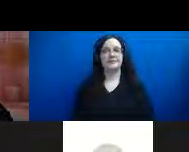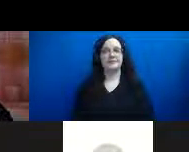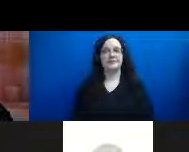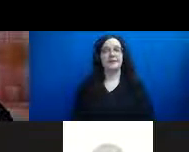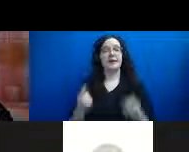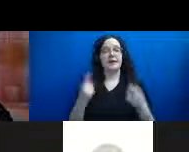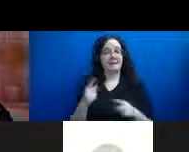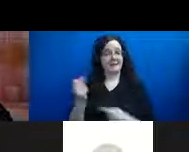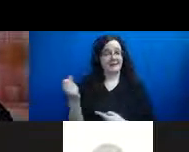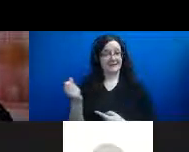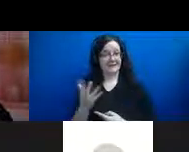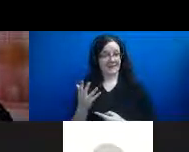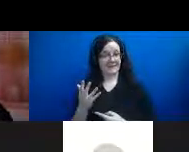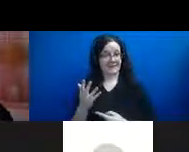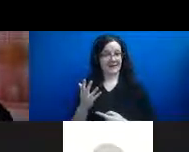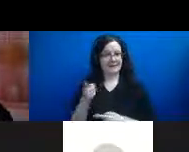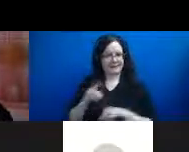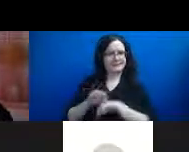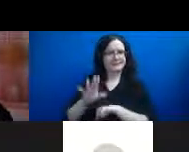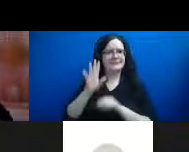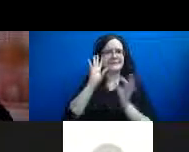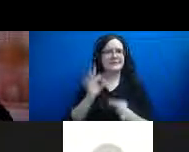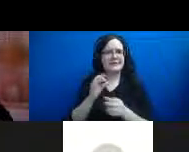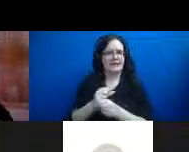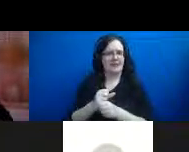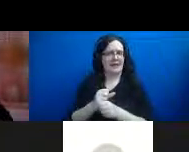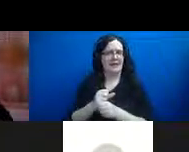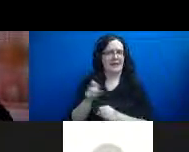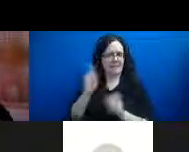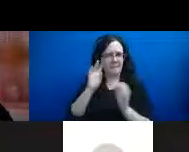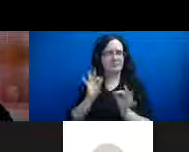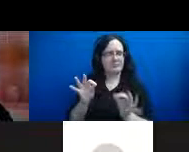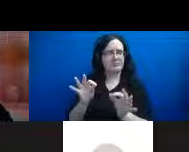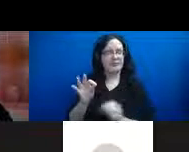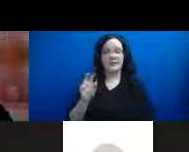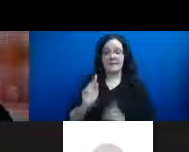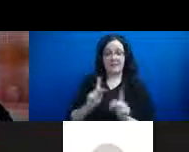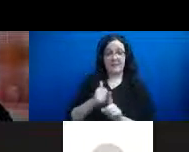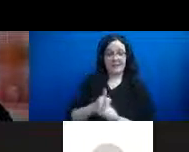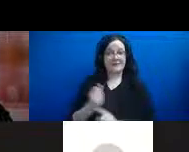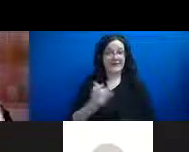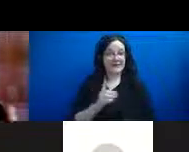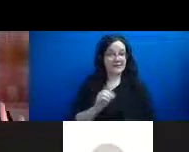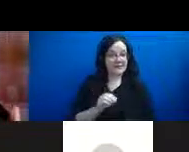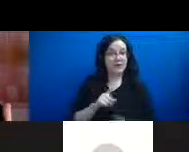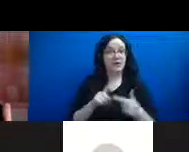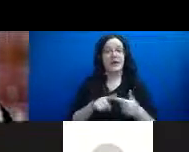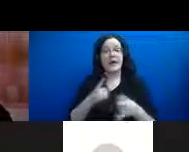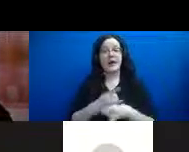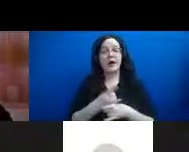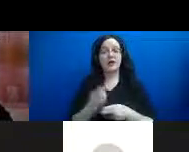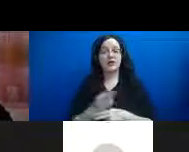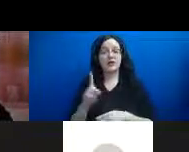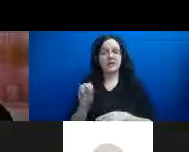and decision-making specifically, and we look at people with gambling disorder, alcohol use disorder, and then having neither